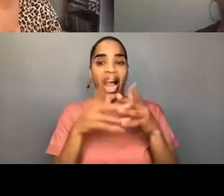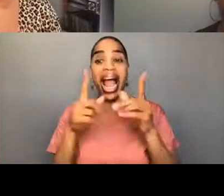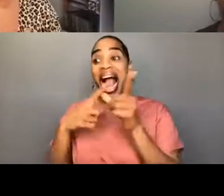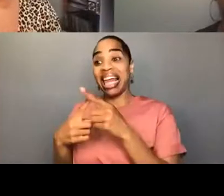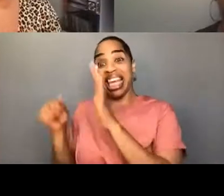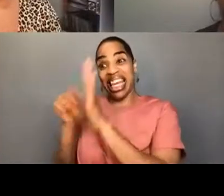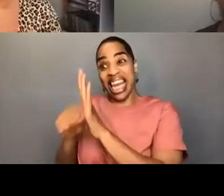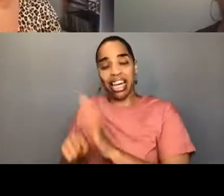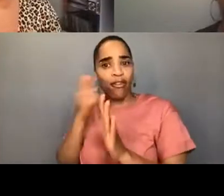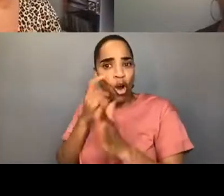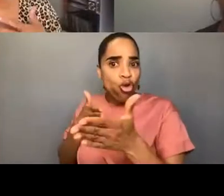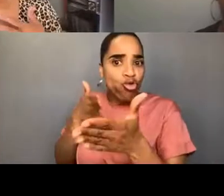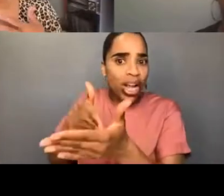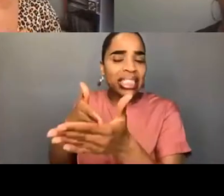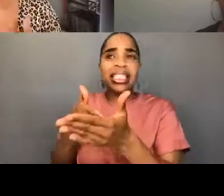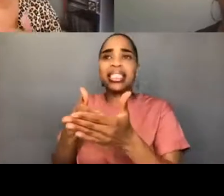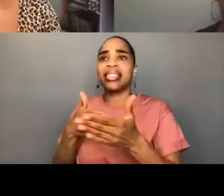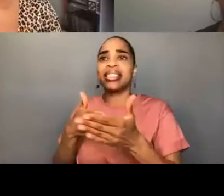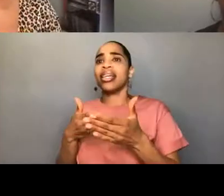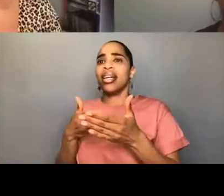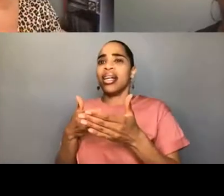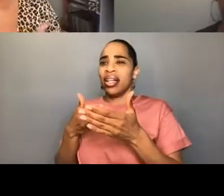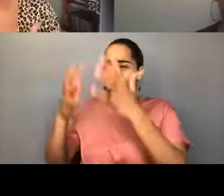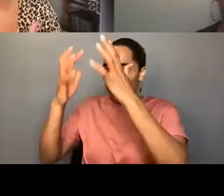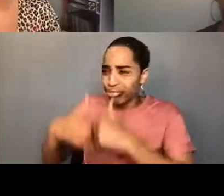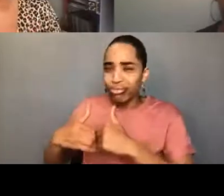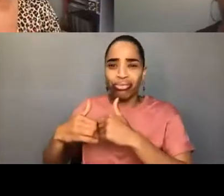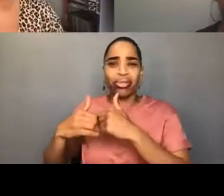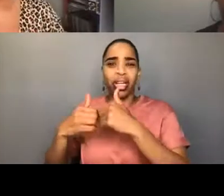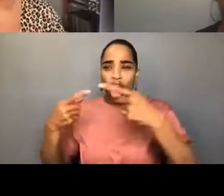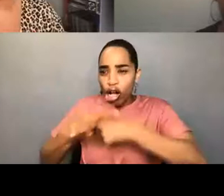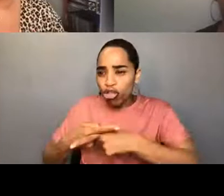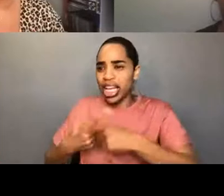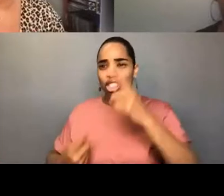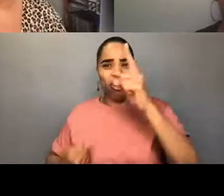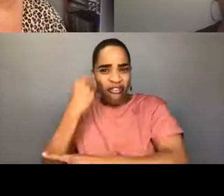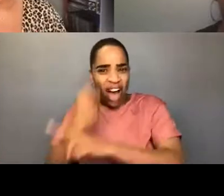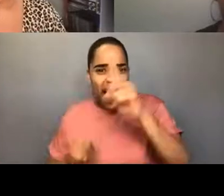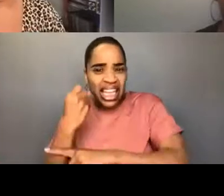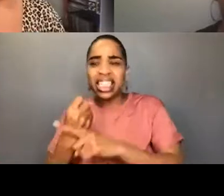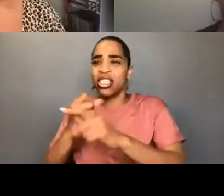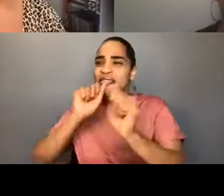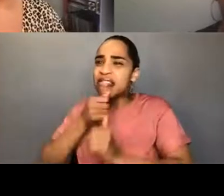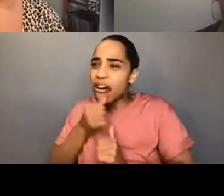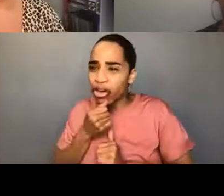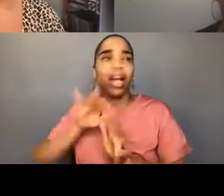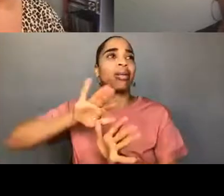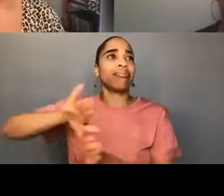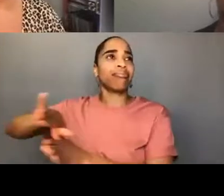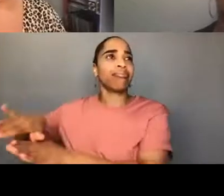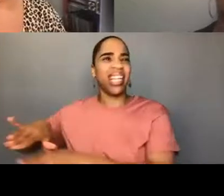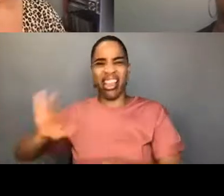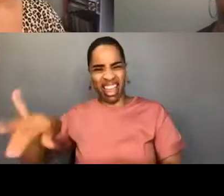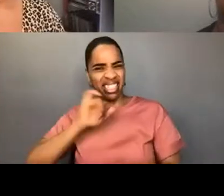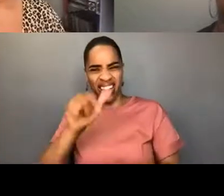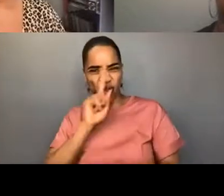and erases kind of the failings, the contradictions, the violence, the brutality. It's not an accurate